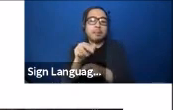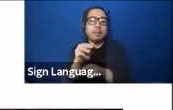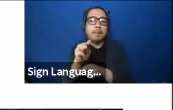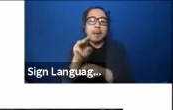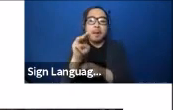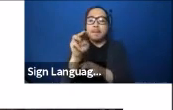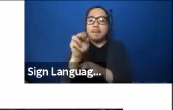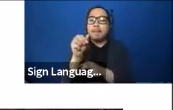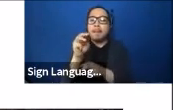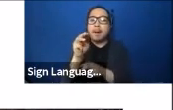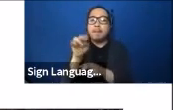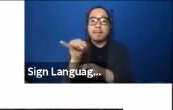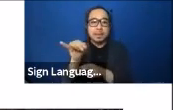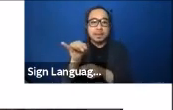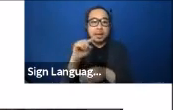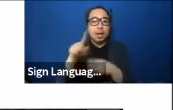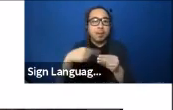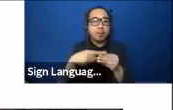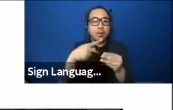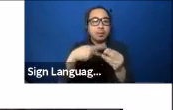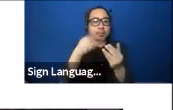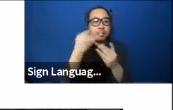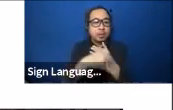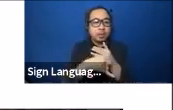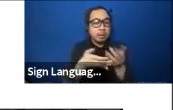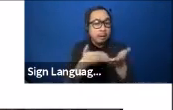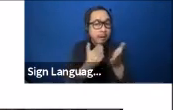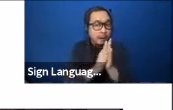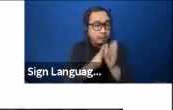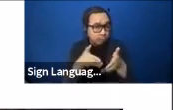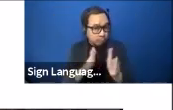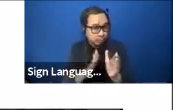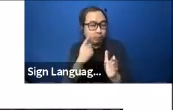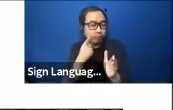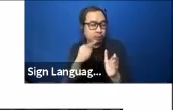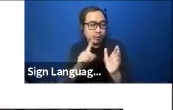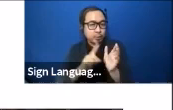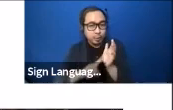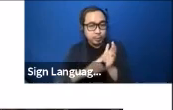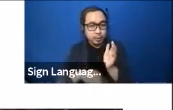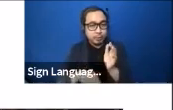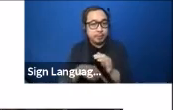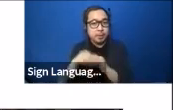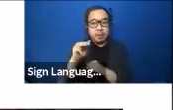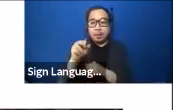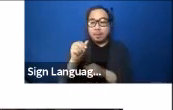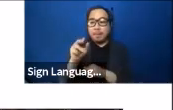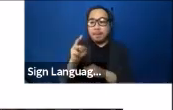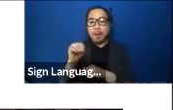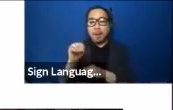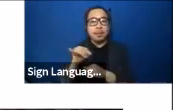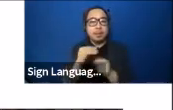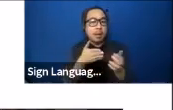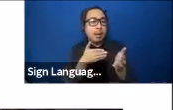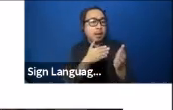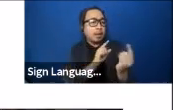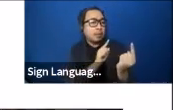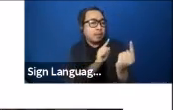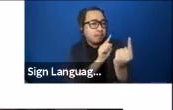their permission to conduct the study. The MAMI approached the transgender sex worker and explained the purpose of the